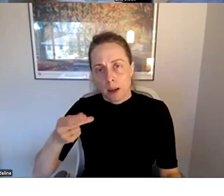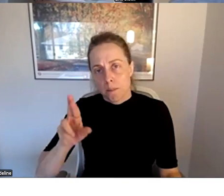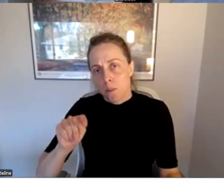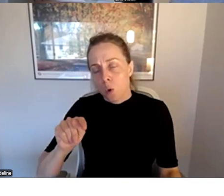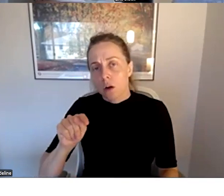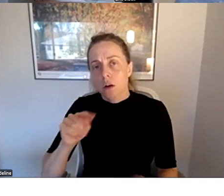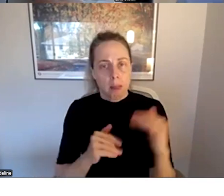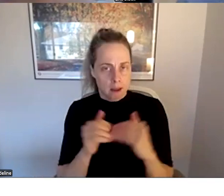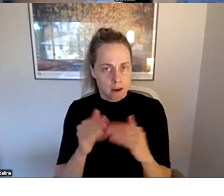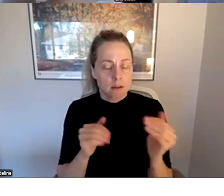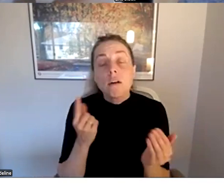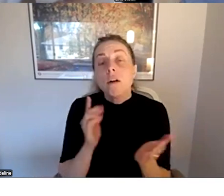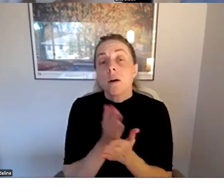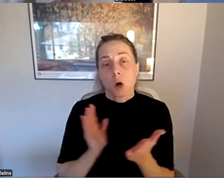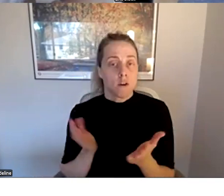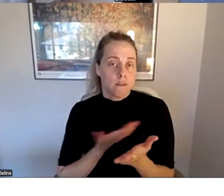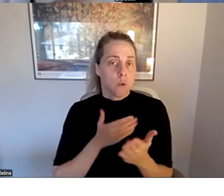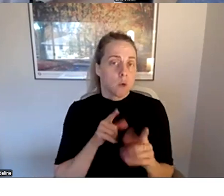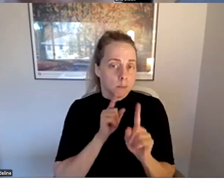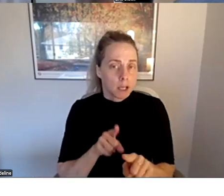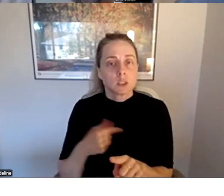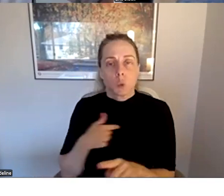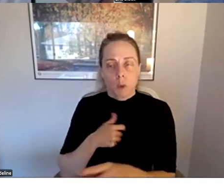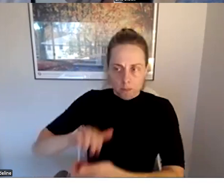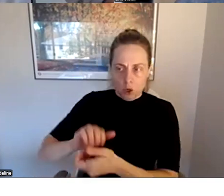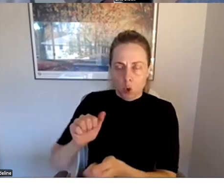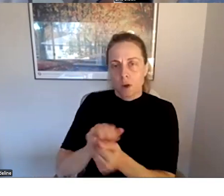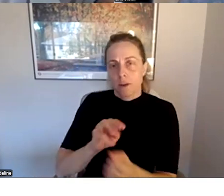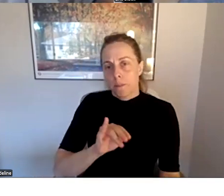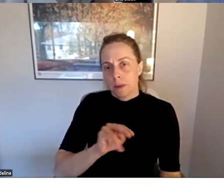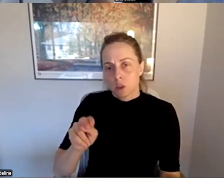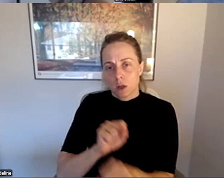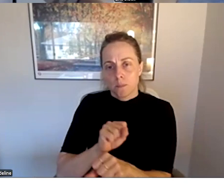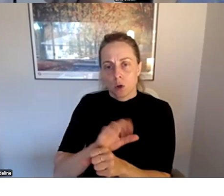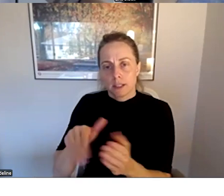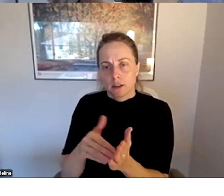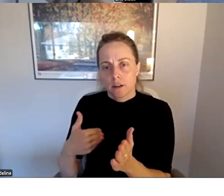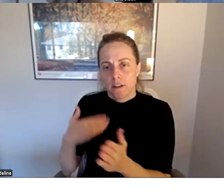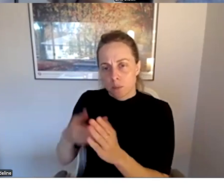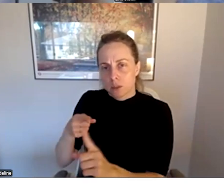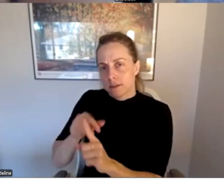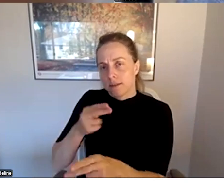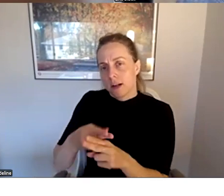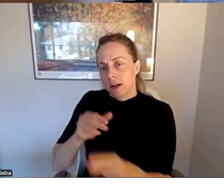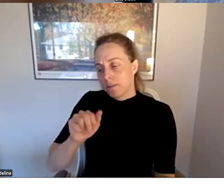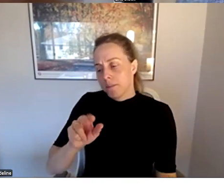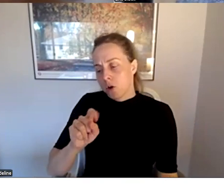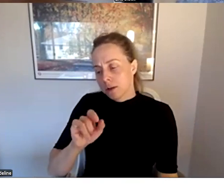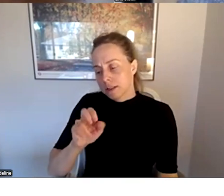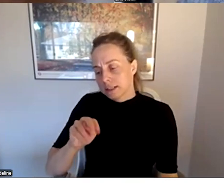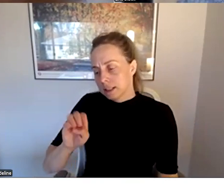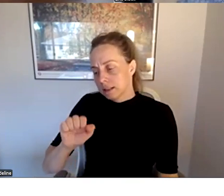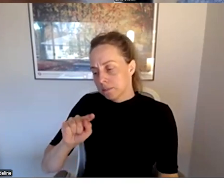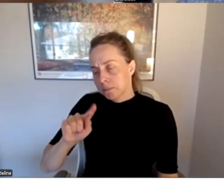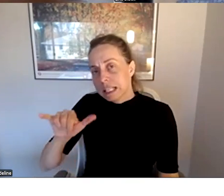our response was to work with the Minnesota Employment Center. We had an individual by the name of Austin Beattie who came